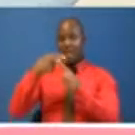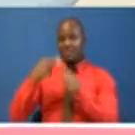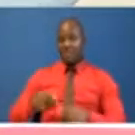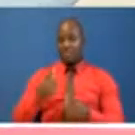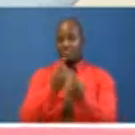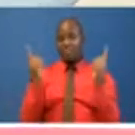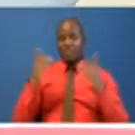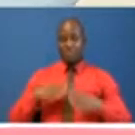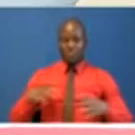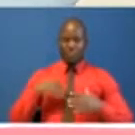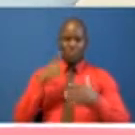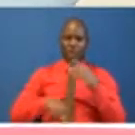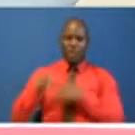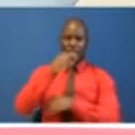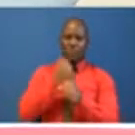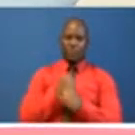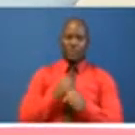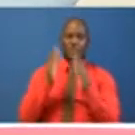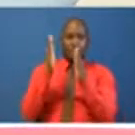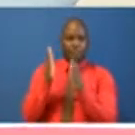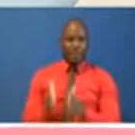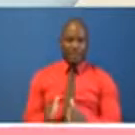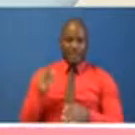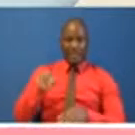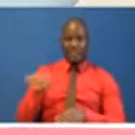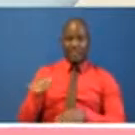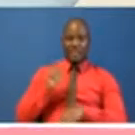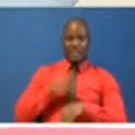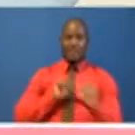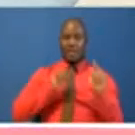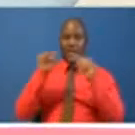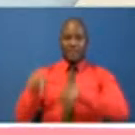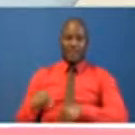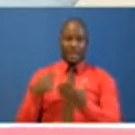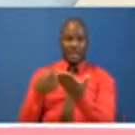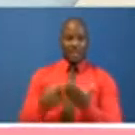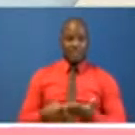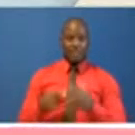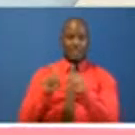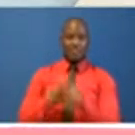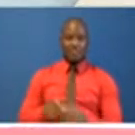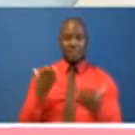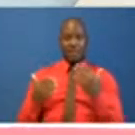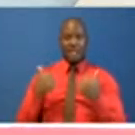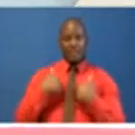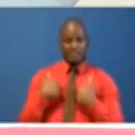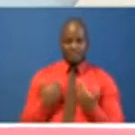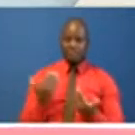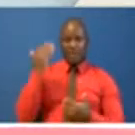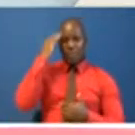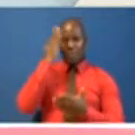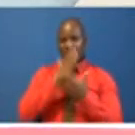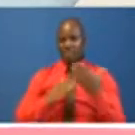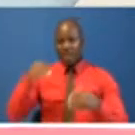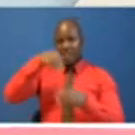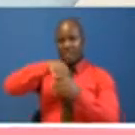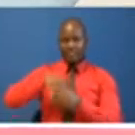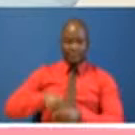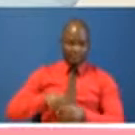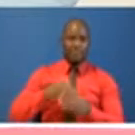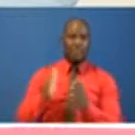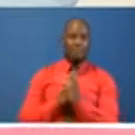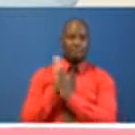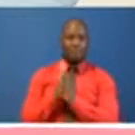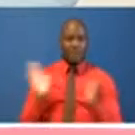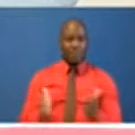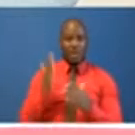that list so what do you do as a candidate this evening when you come for a debate like this maybe you're known to some within your spheres of influence